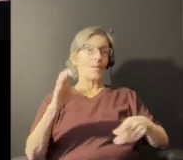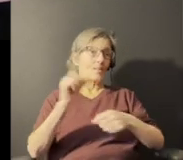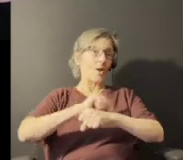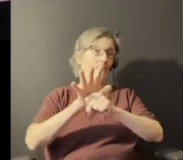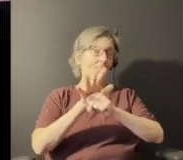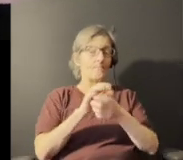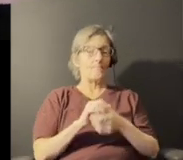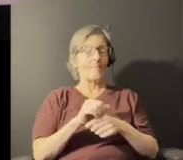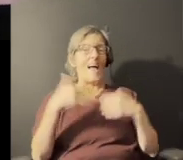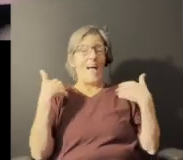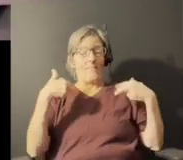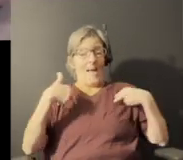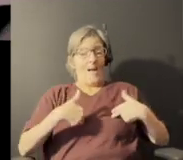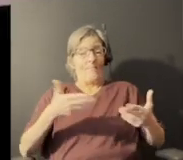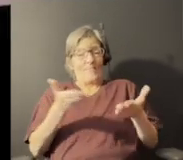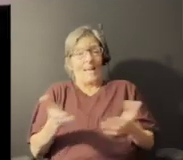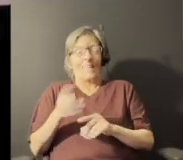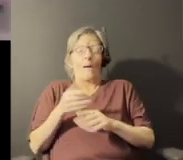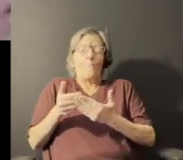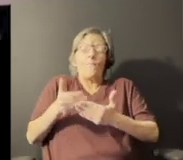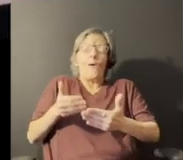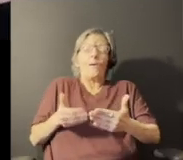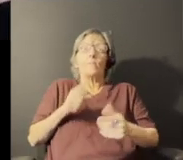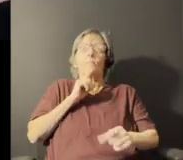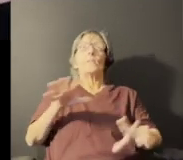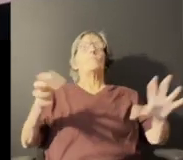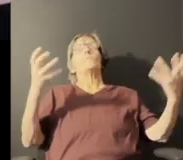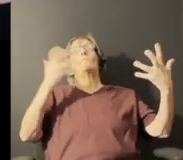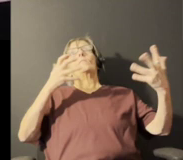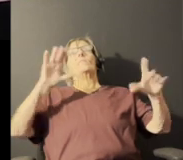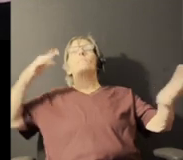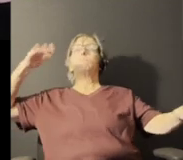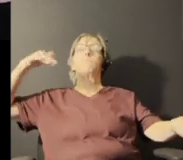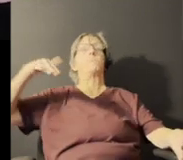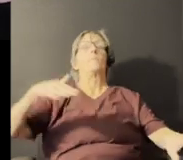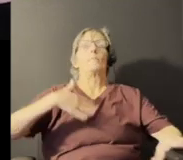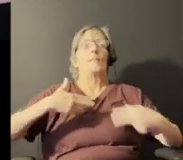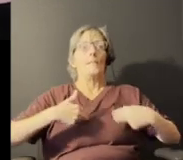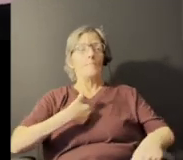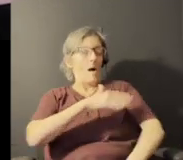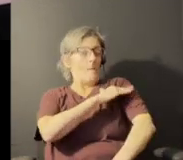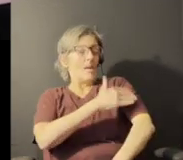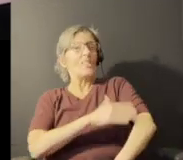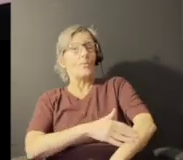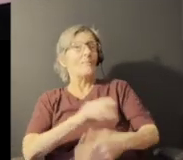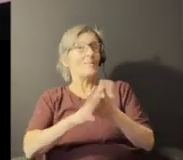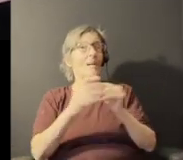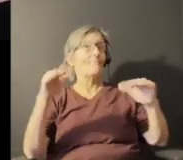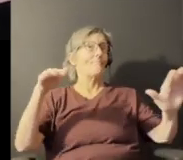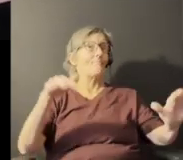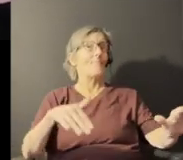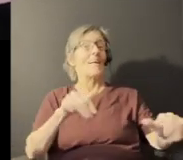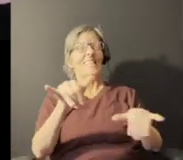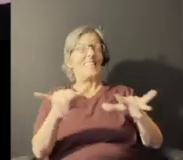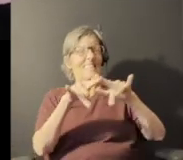know, well, the health thing started a bit before that, but it really started declining, that my muscles started declining around